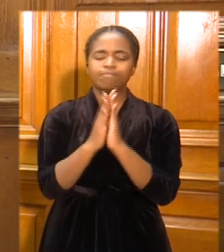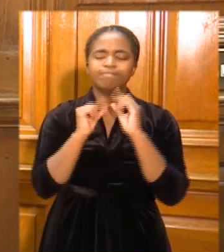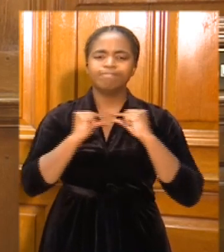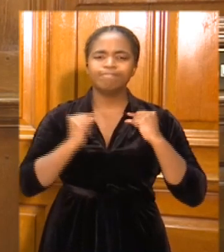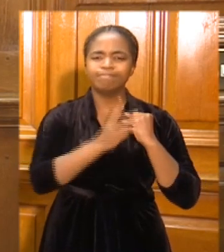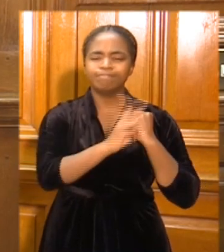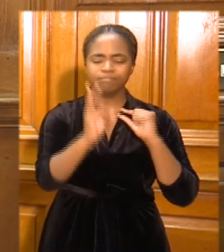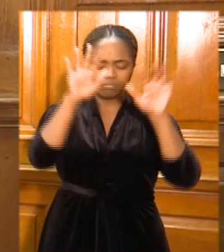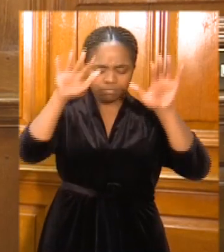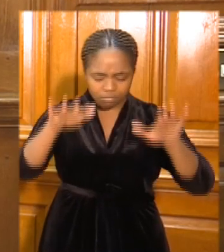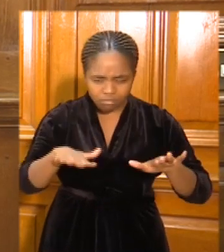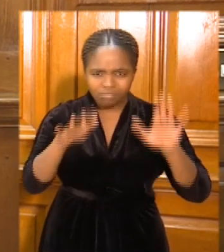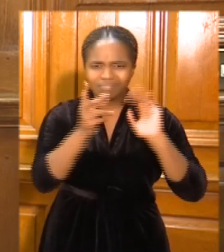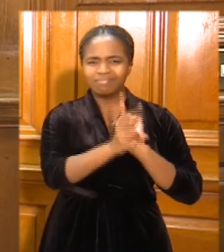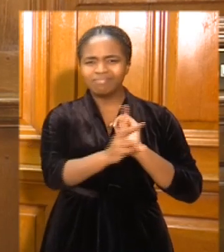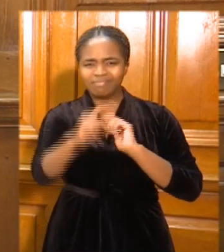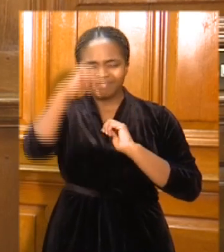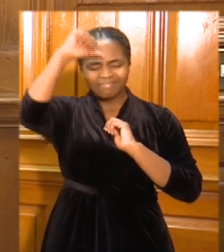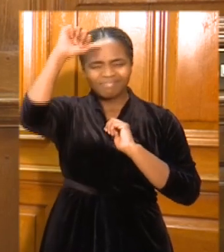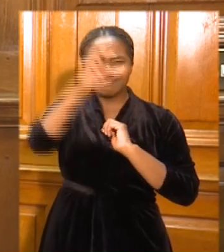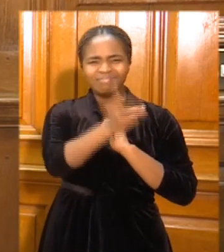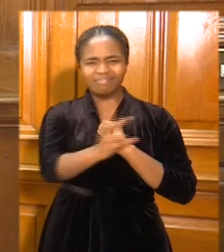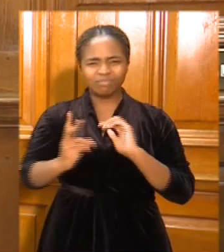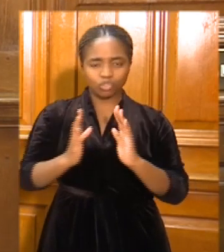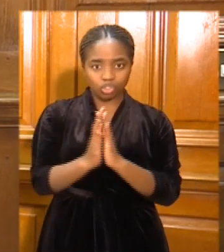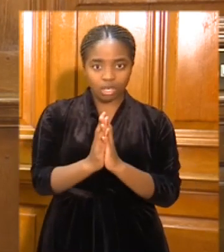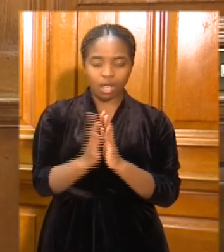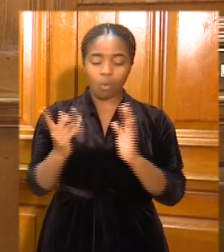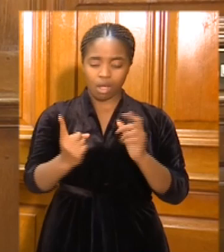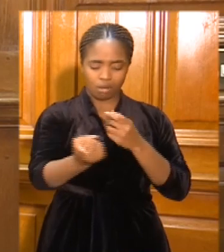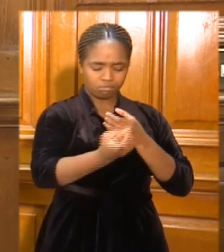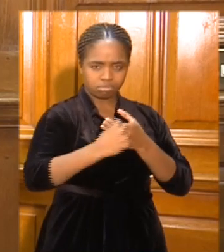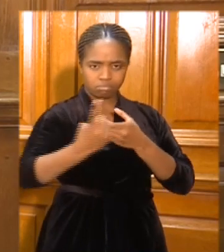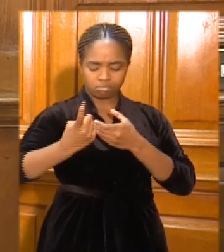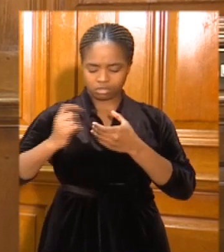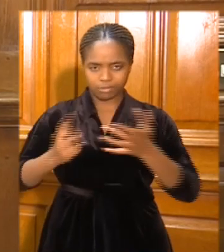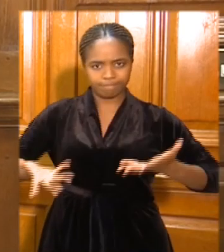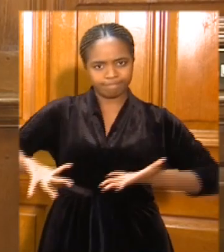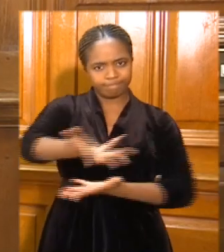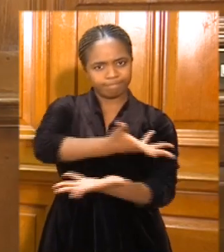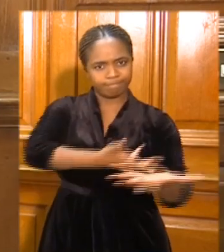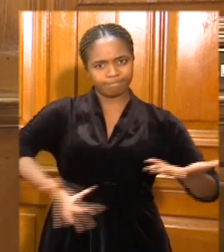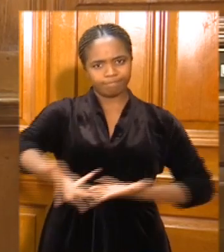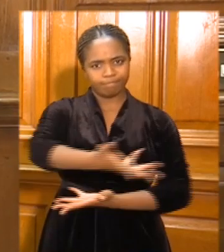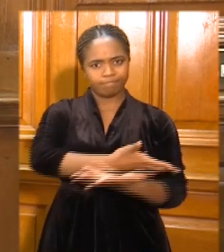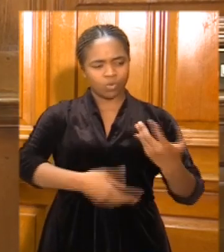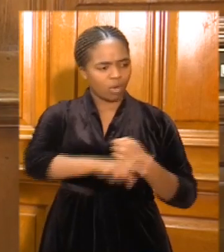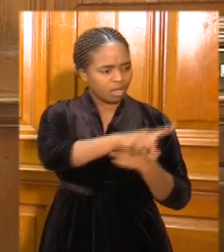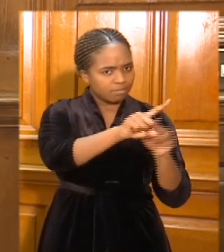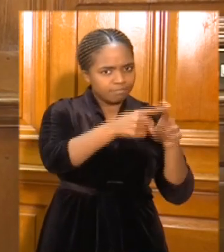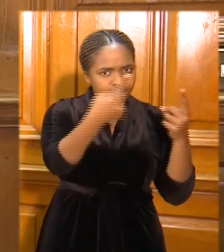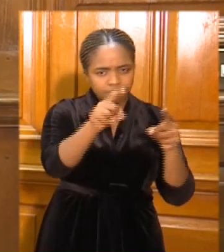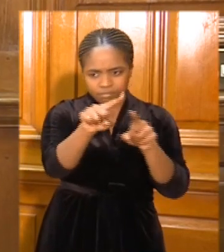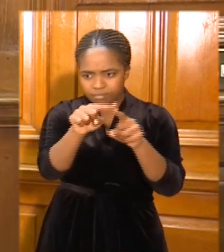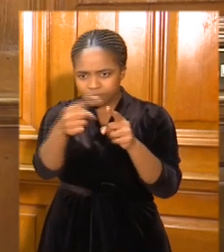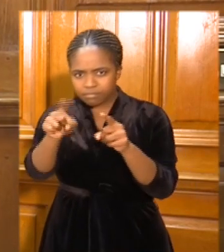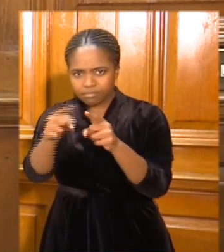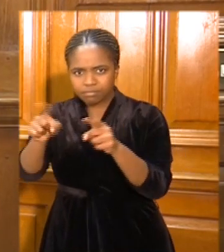communities. As we have done from the start of this crisis, we have also sought the advice